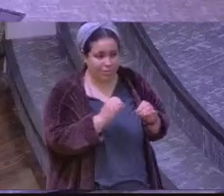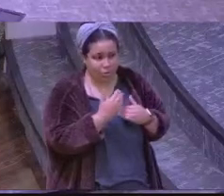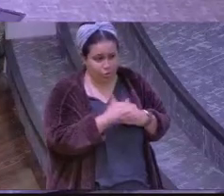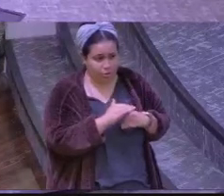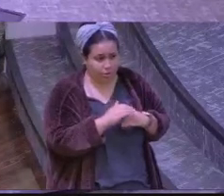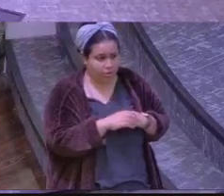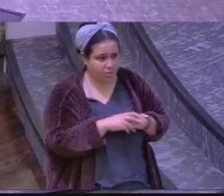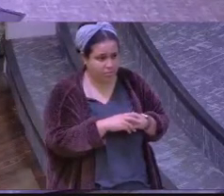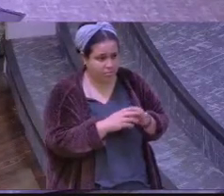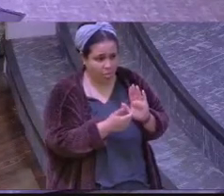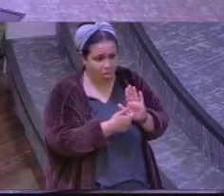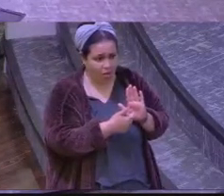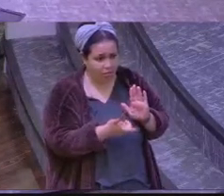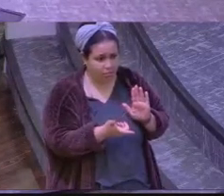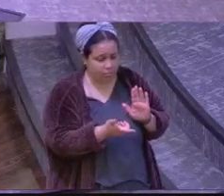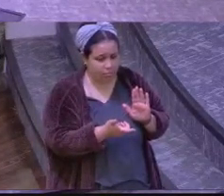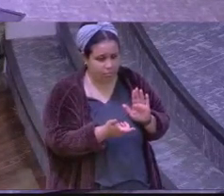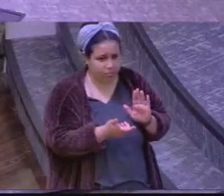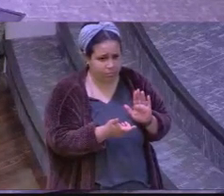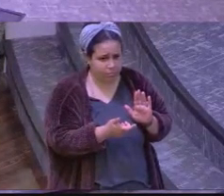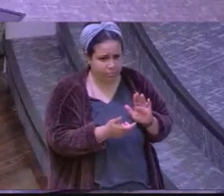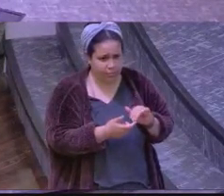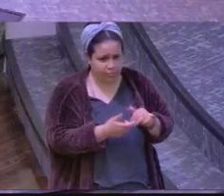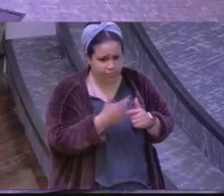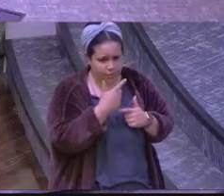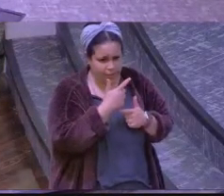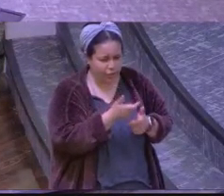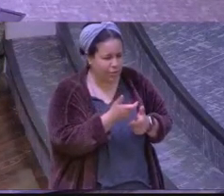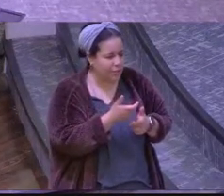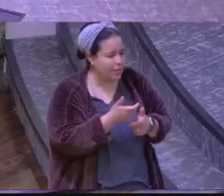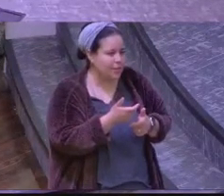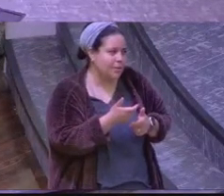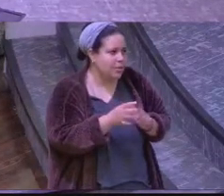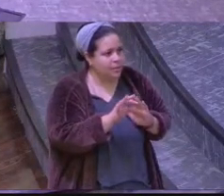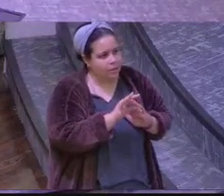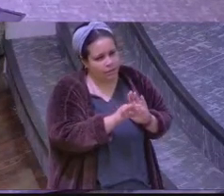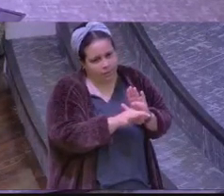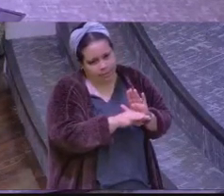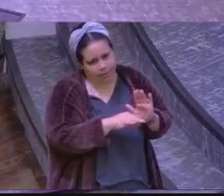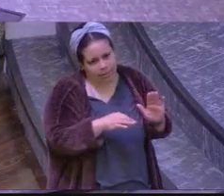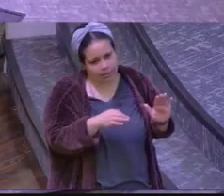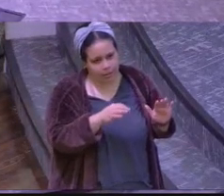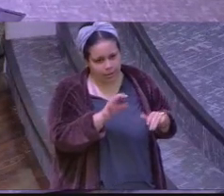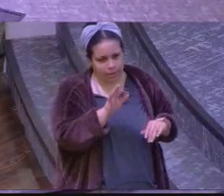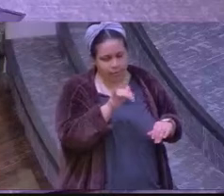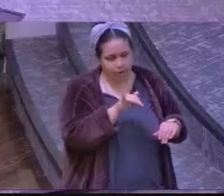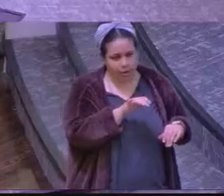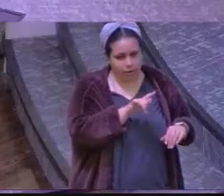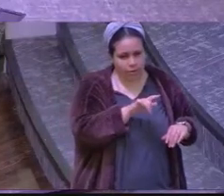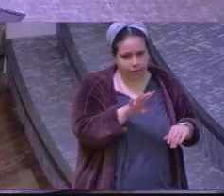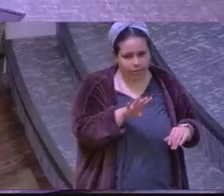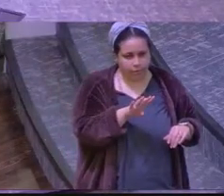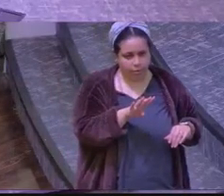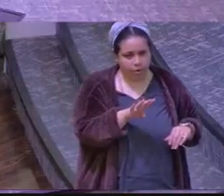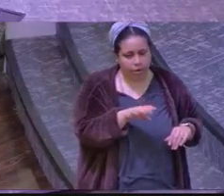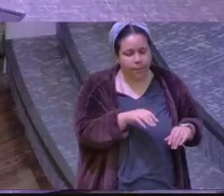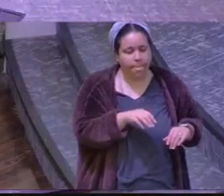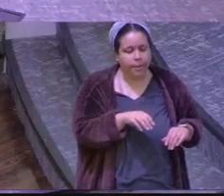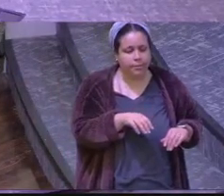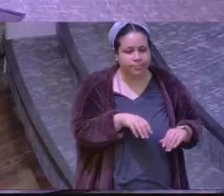all. It's a funding formula they use. I look today, our FY24 allotment, just to give you an idea, we